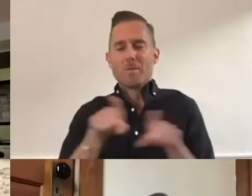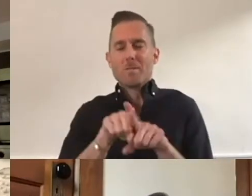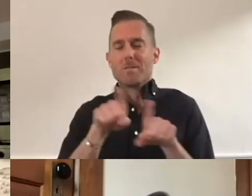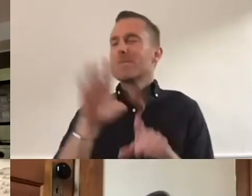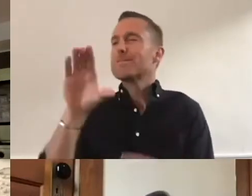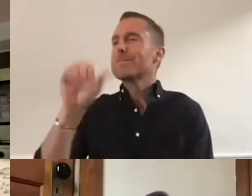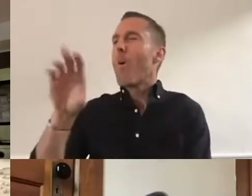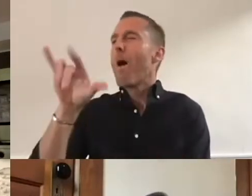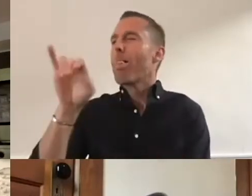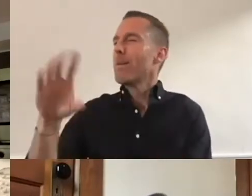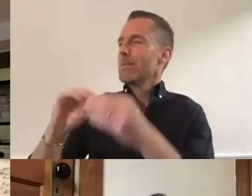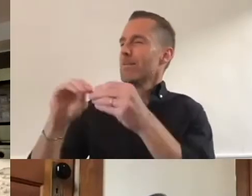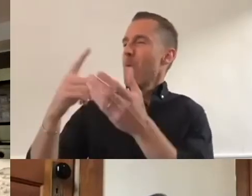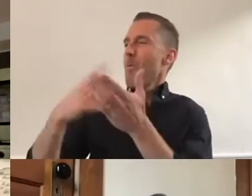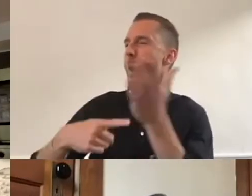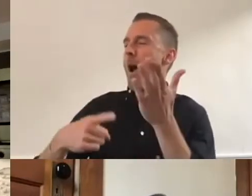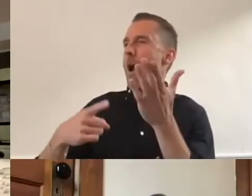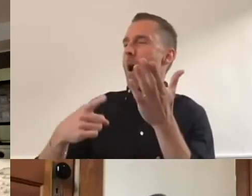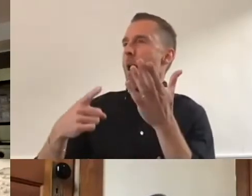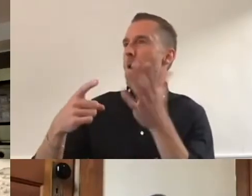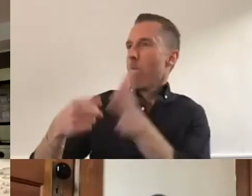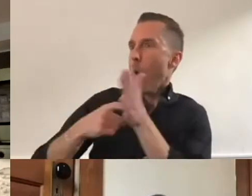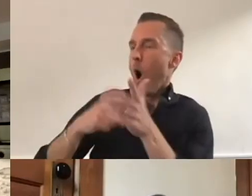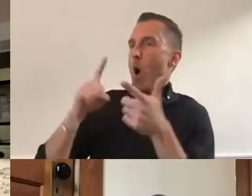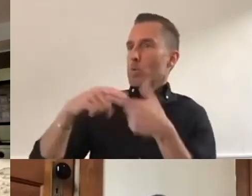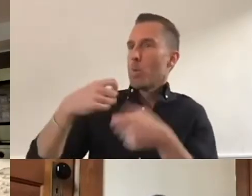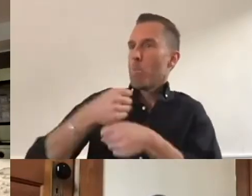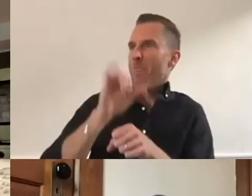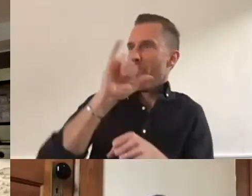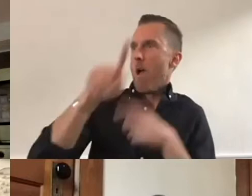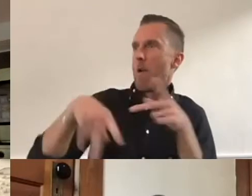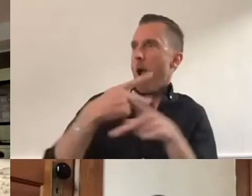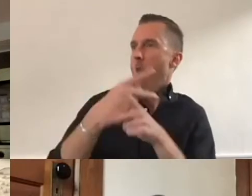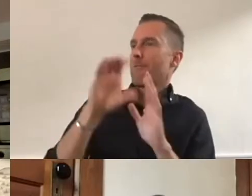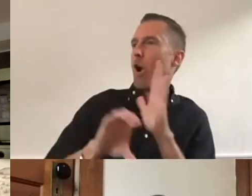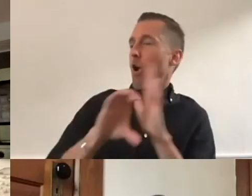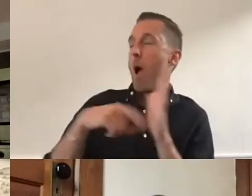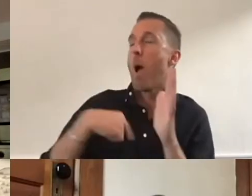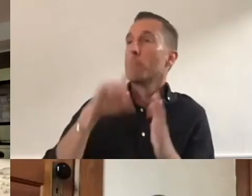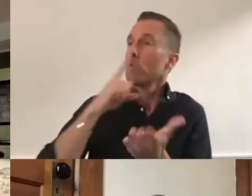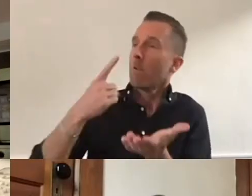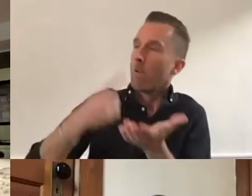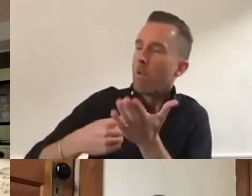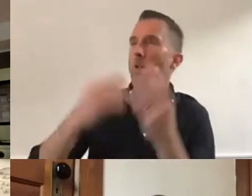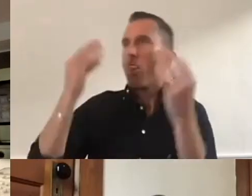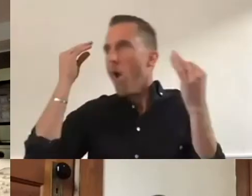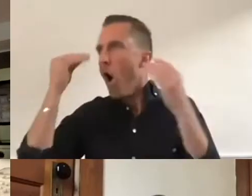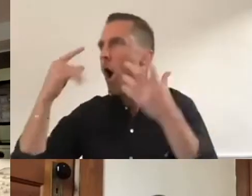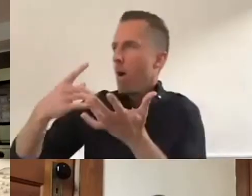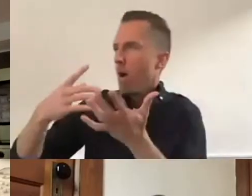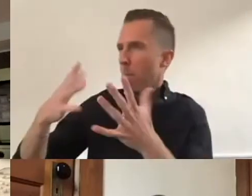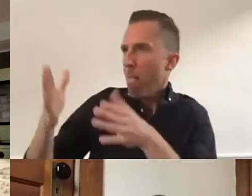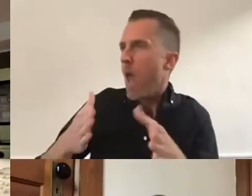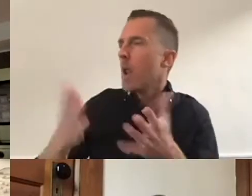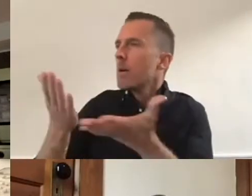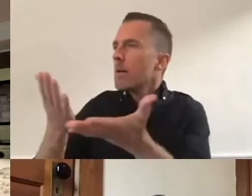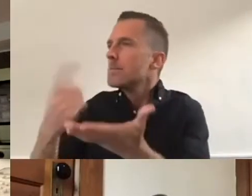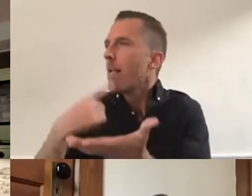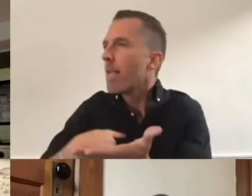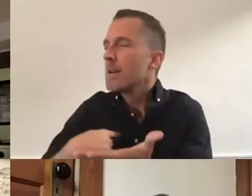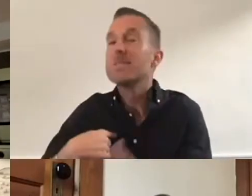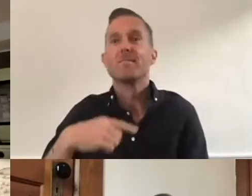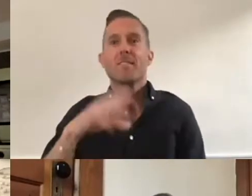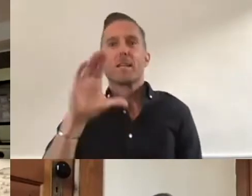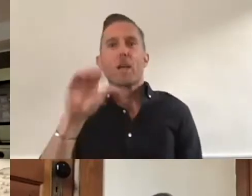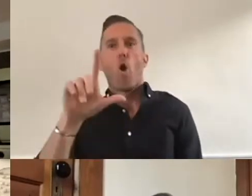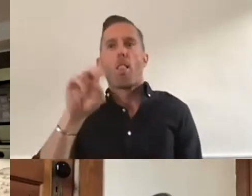introducing the character of Della Duck. I'm sure a lot of thought goes into it. Oh yeah, I still remember the